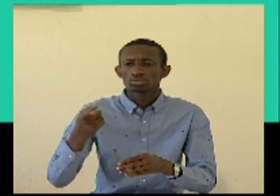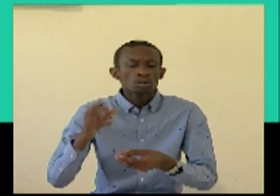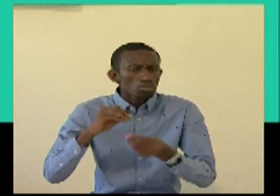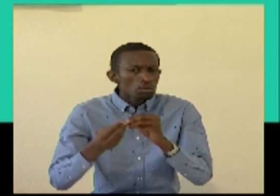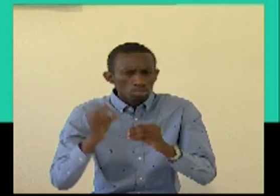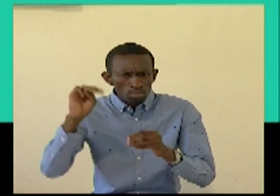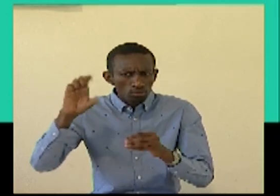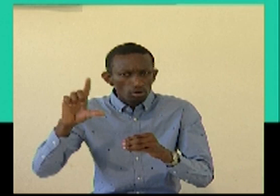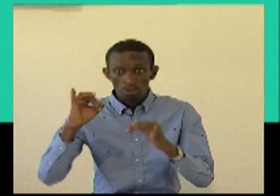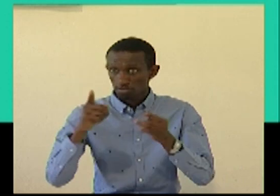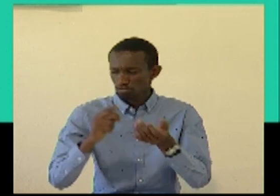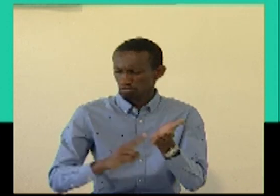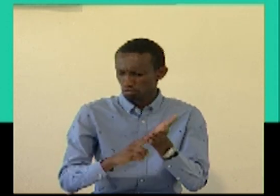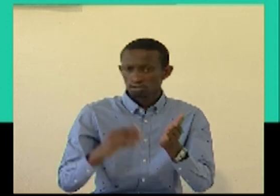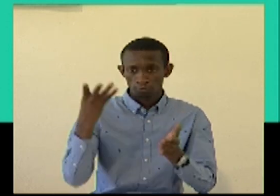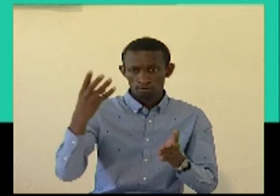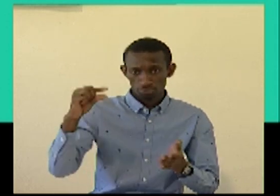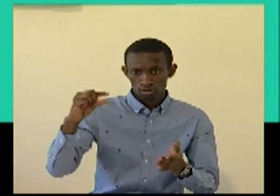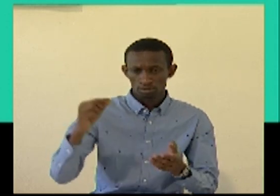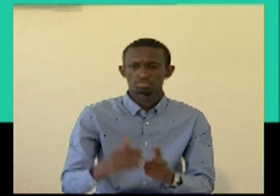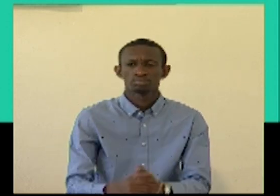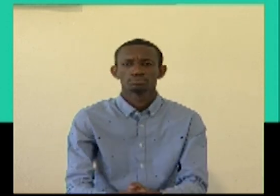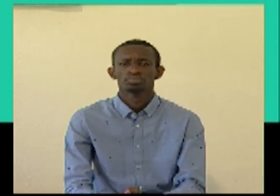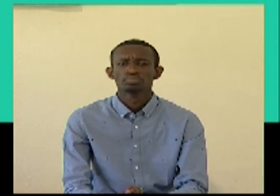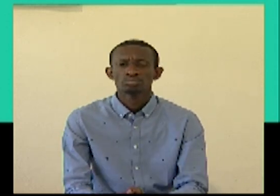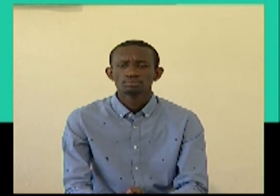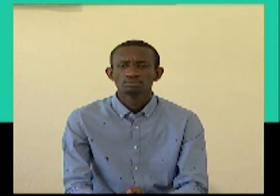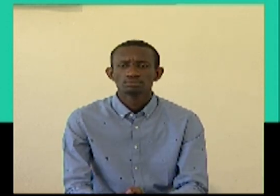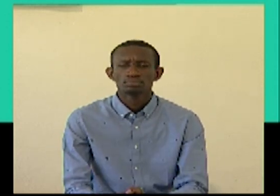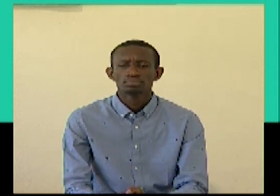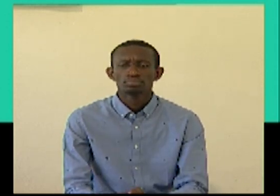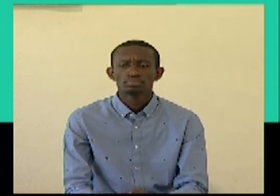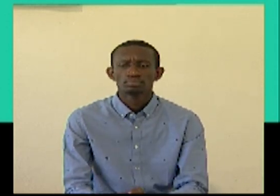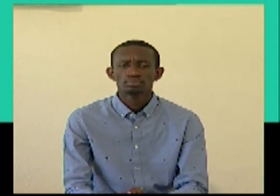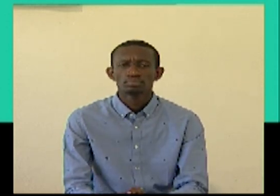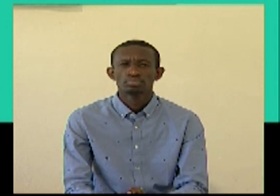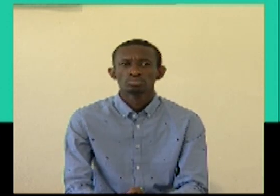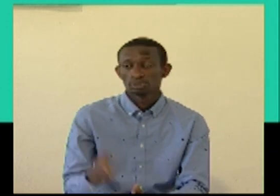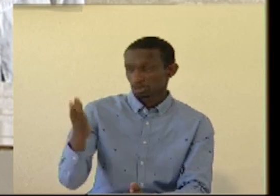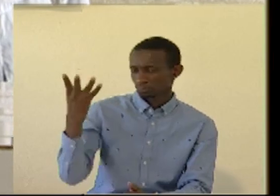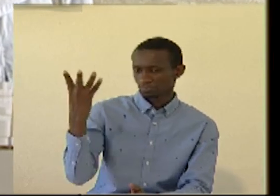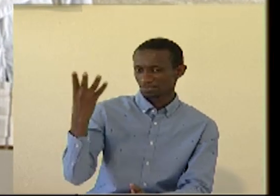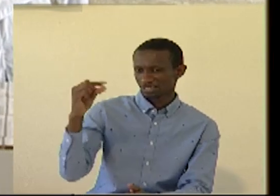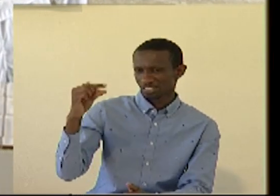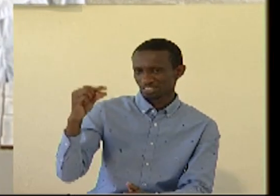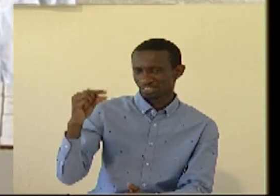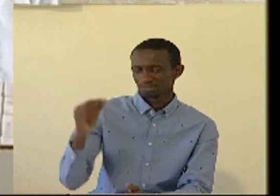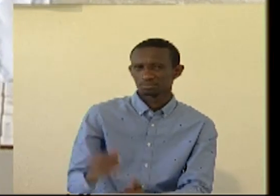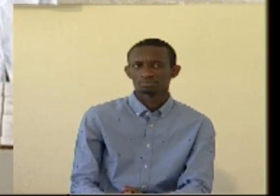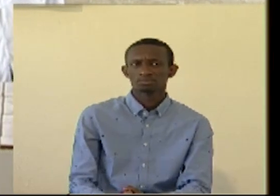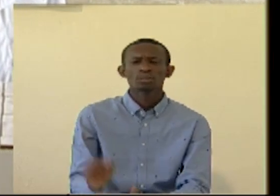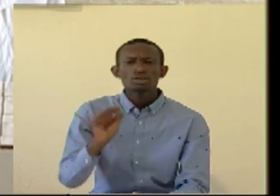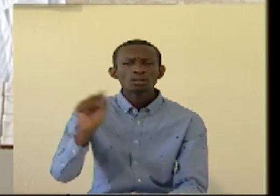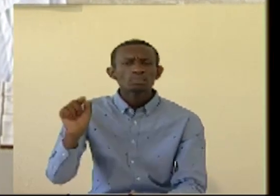use 4 grams, so it is 4 grams over